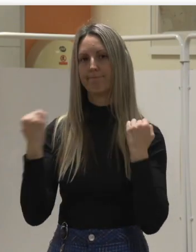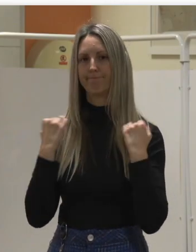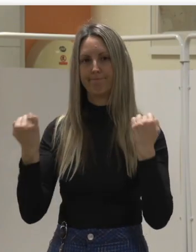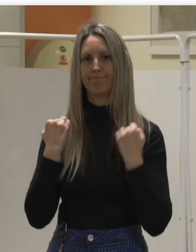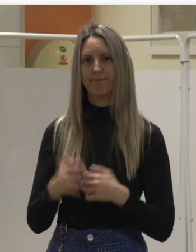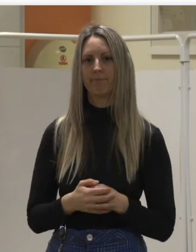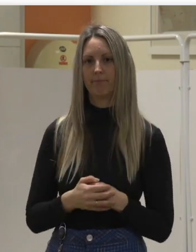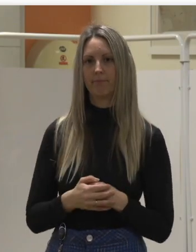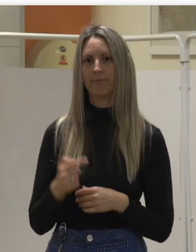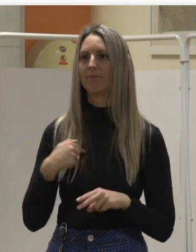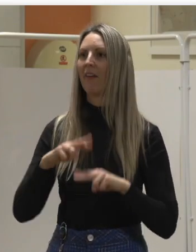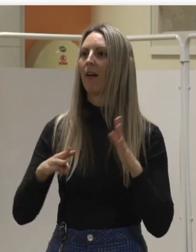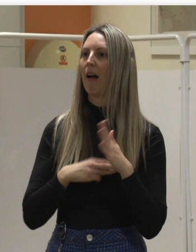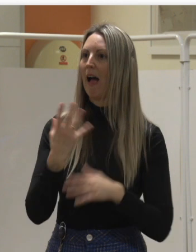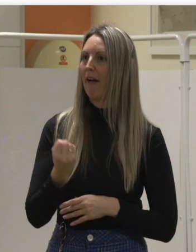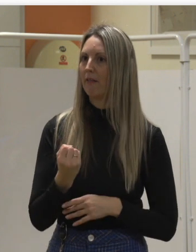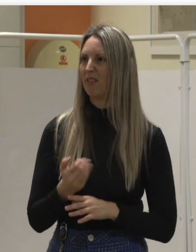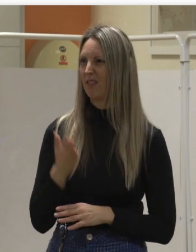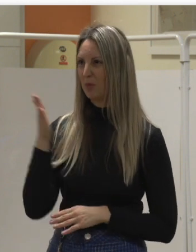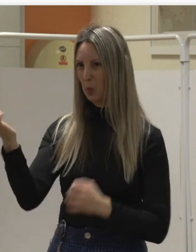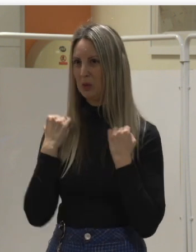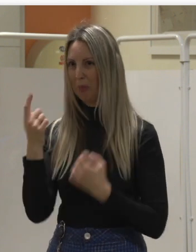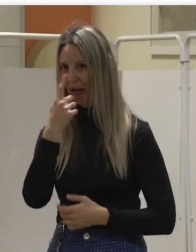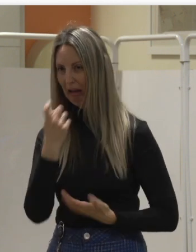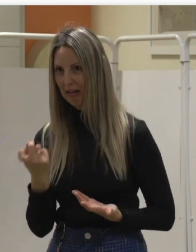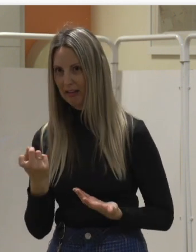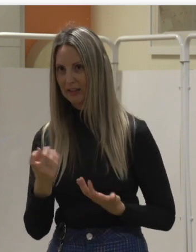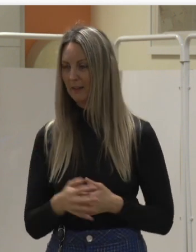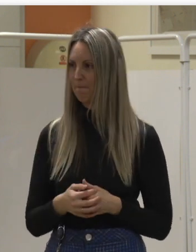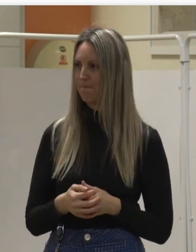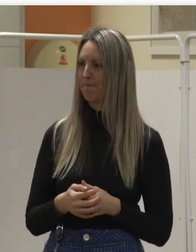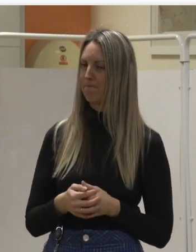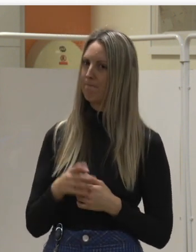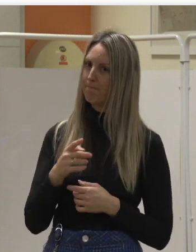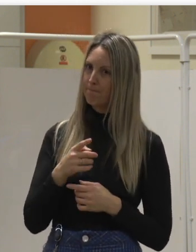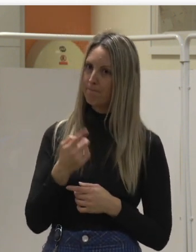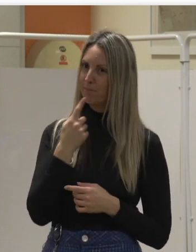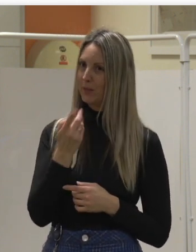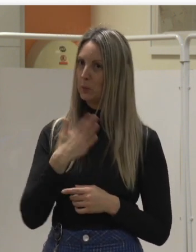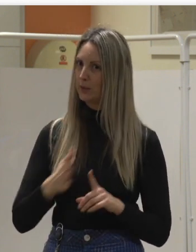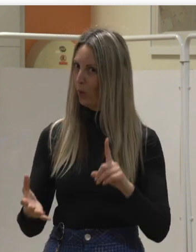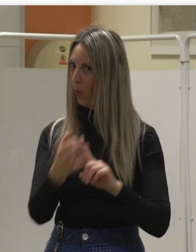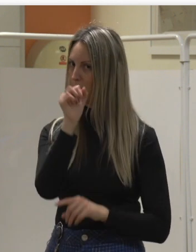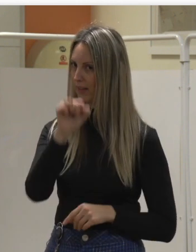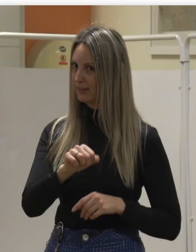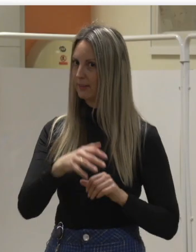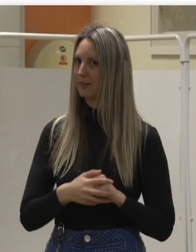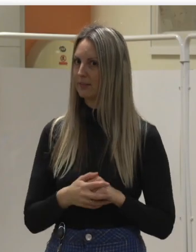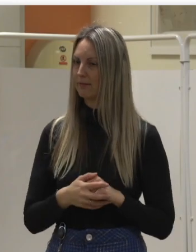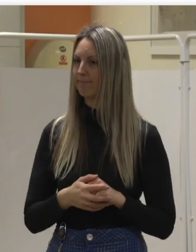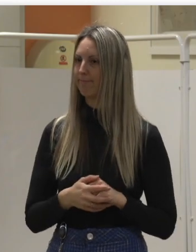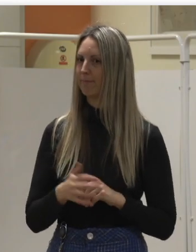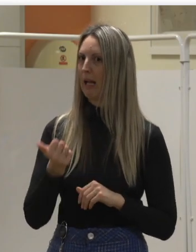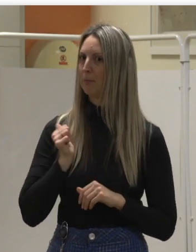things? I told you about having a realistic goal, and what you can expect is